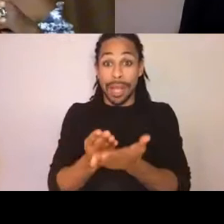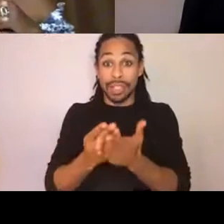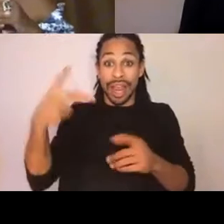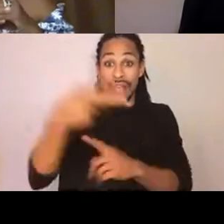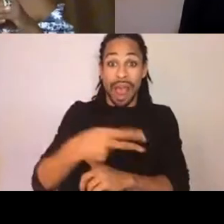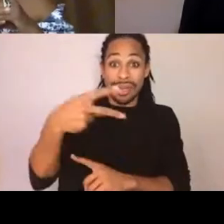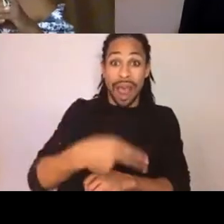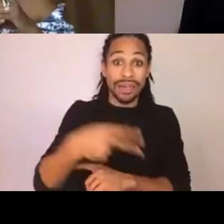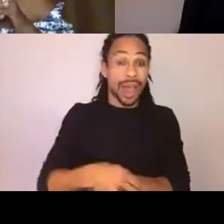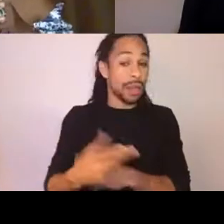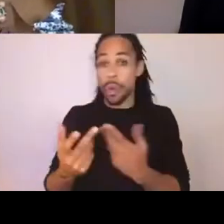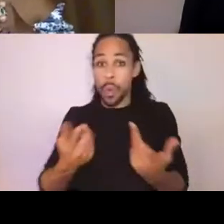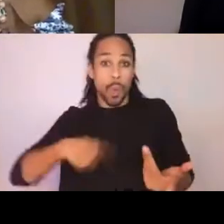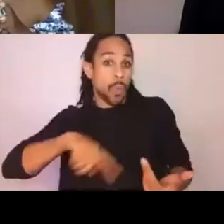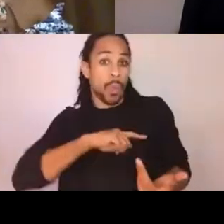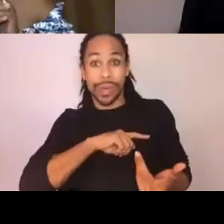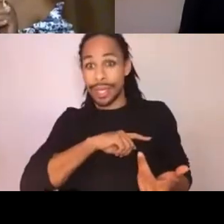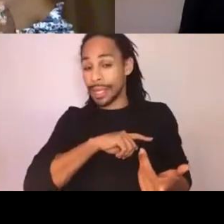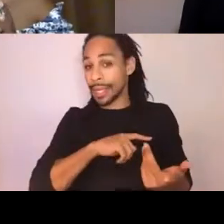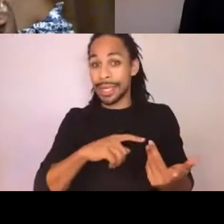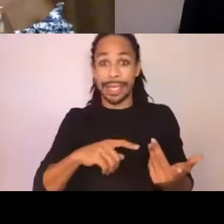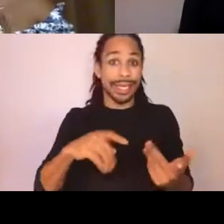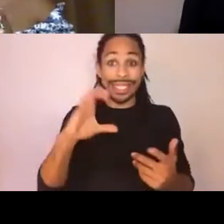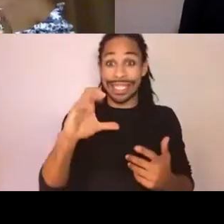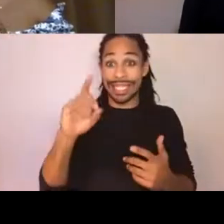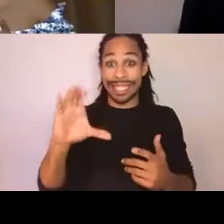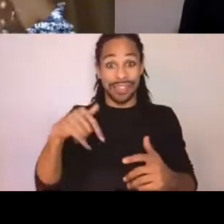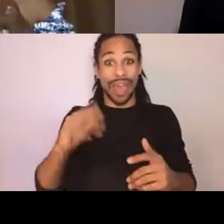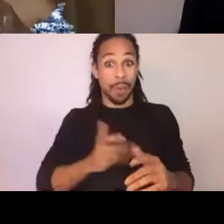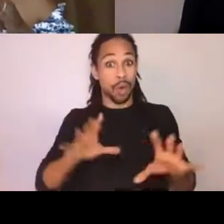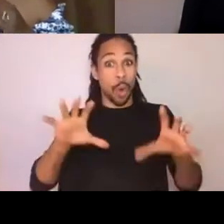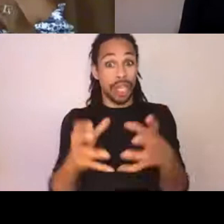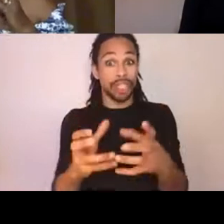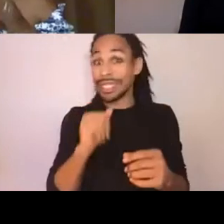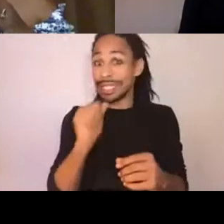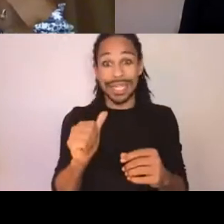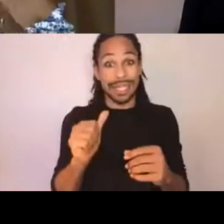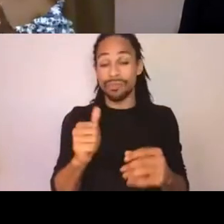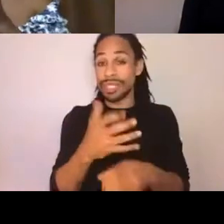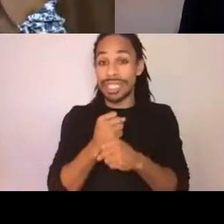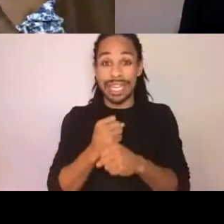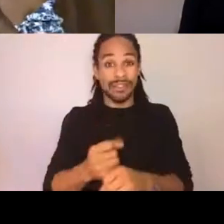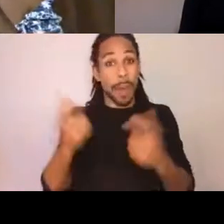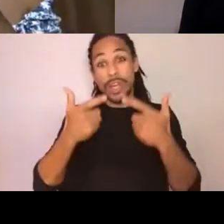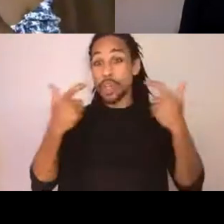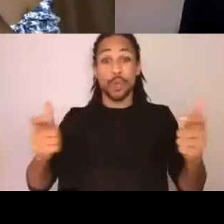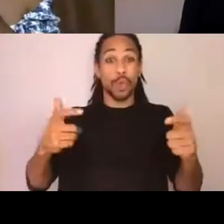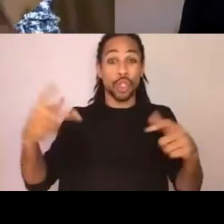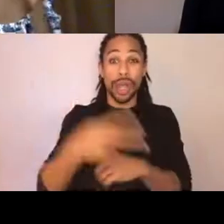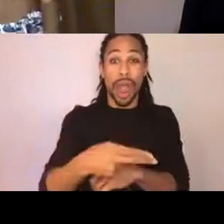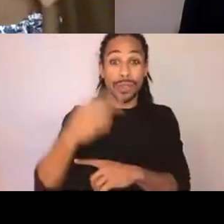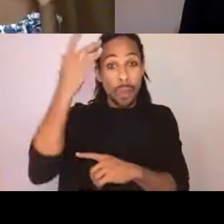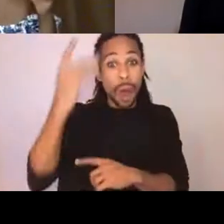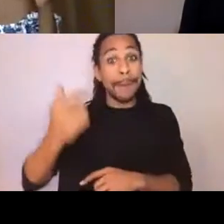together to advocate for each other's survival, and not just our survival, but holding